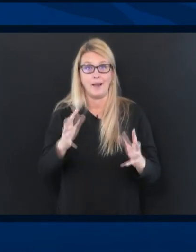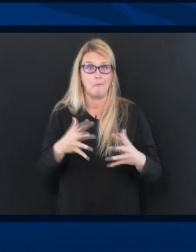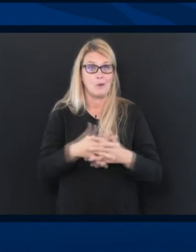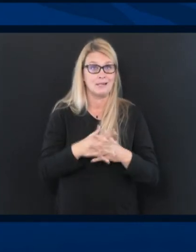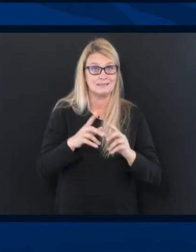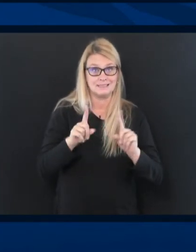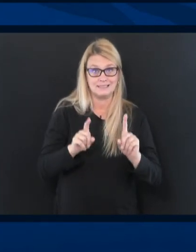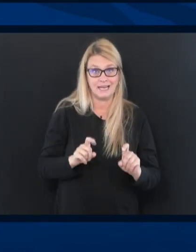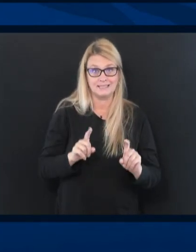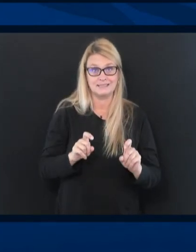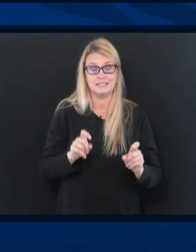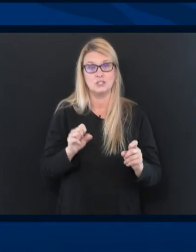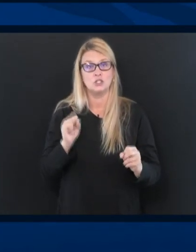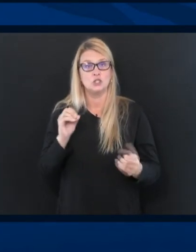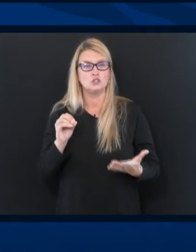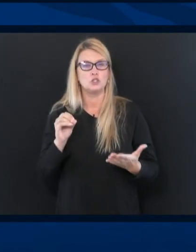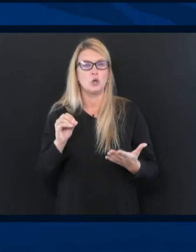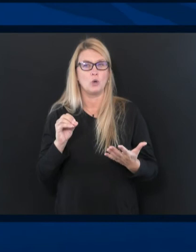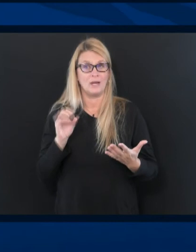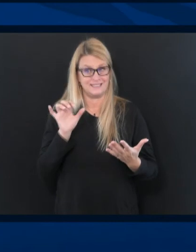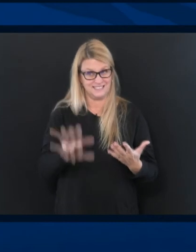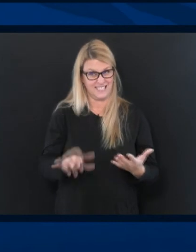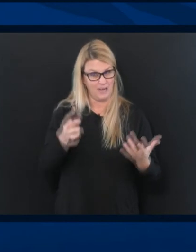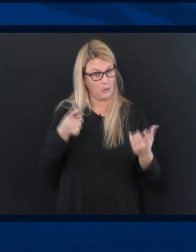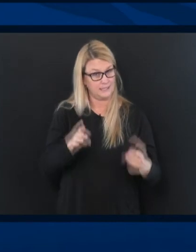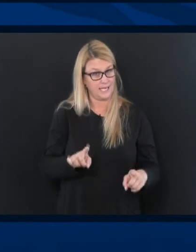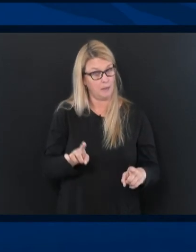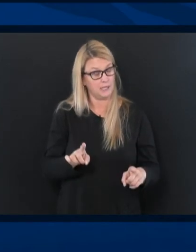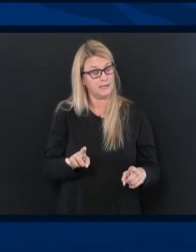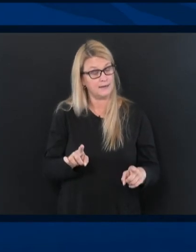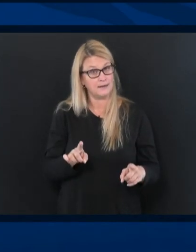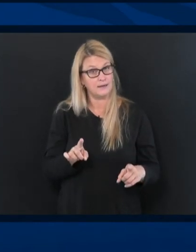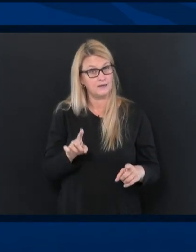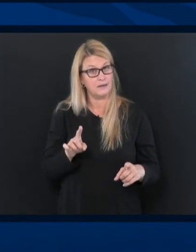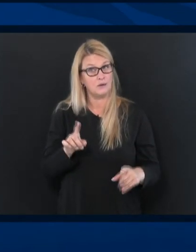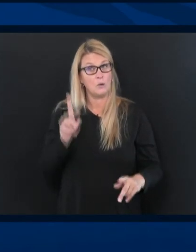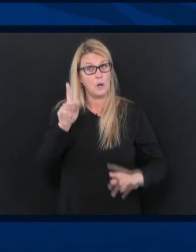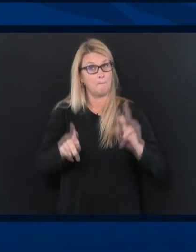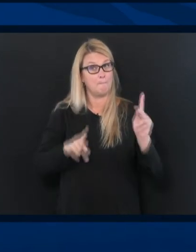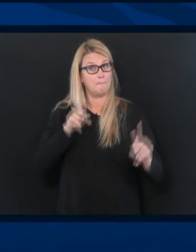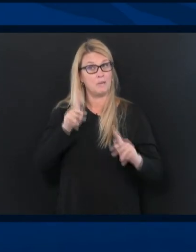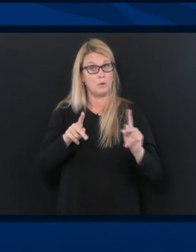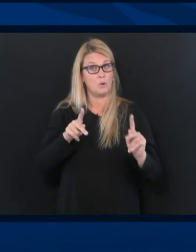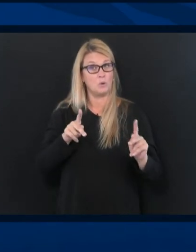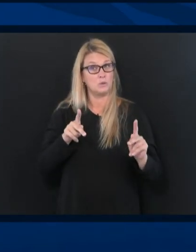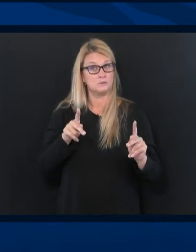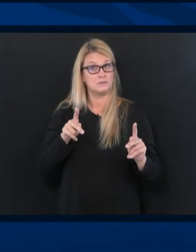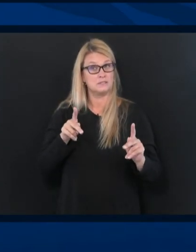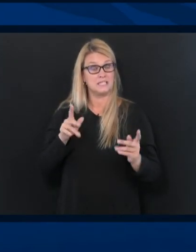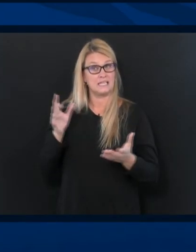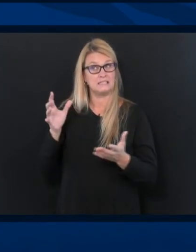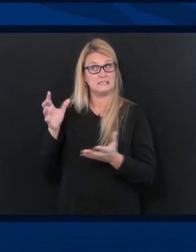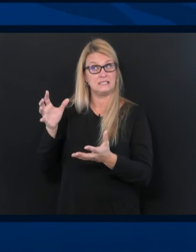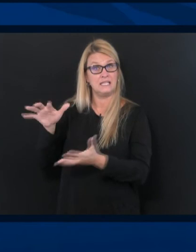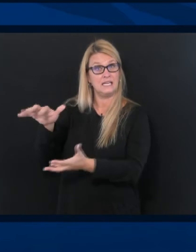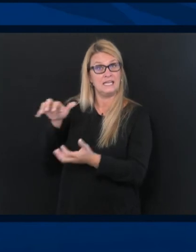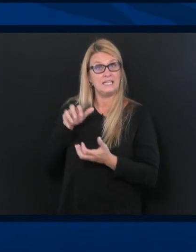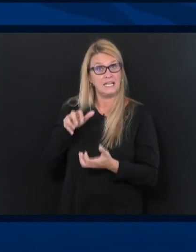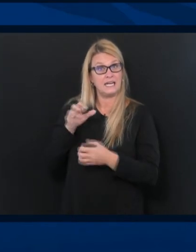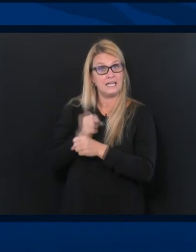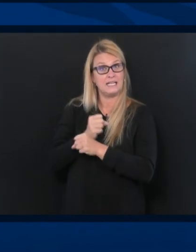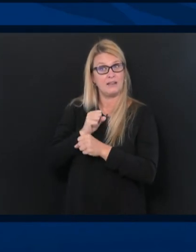So is this sort of direction we're going into, where people can obviously go get a test and get some results back relatively